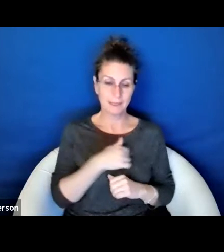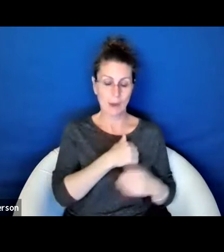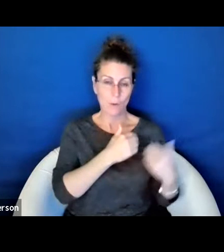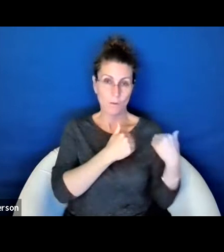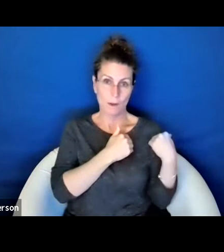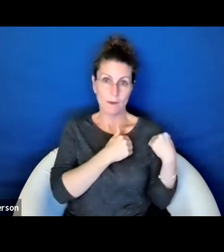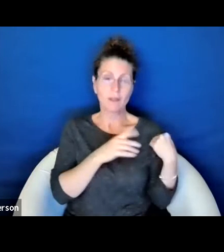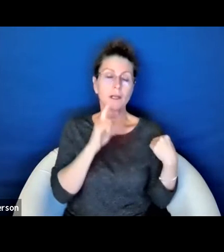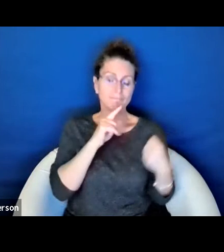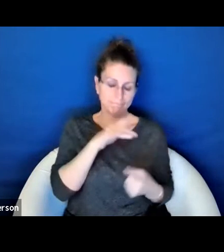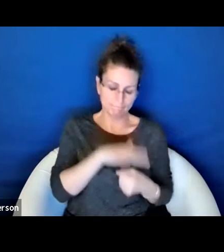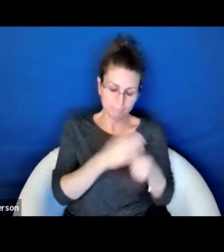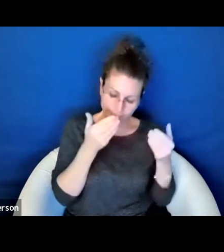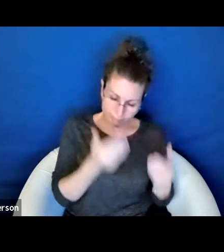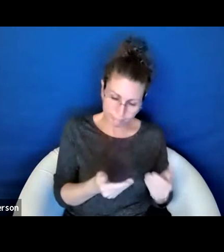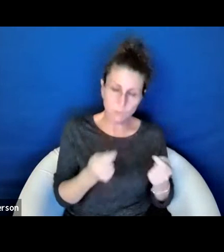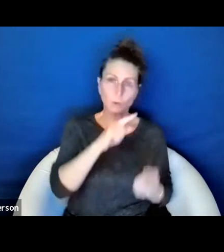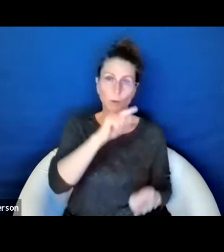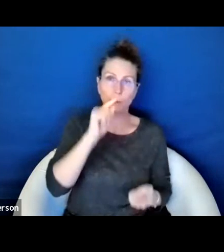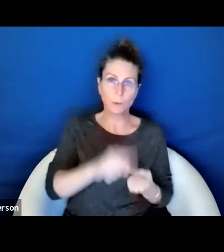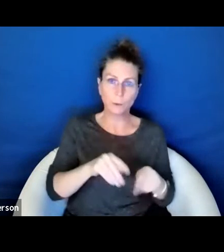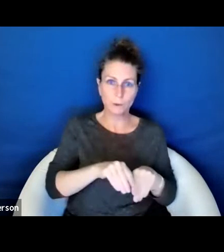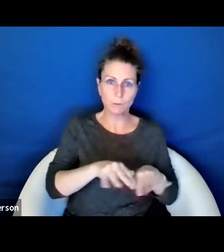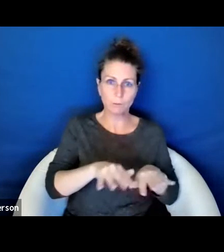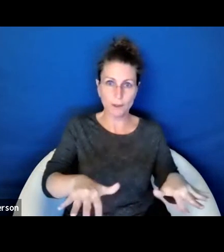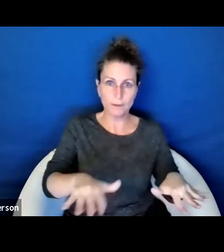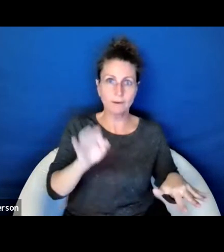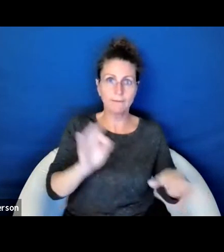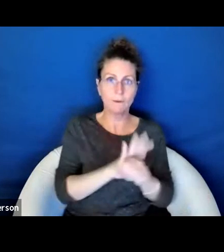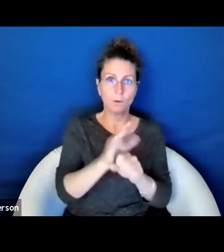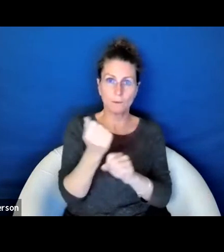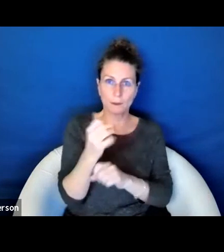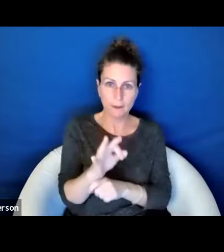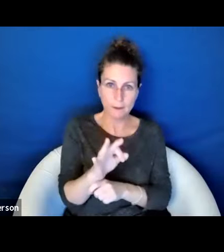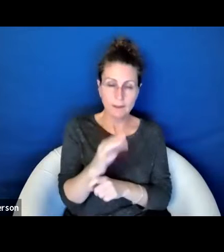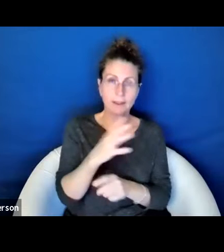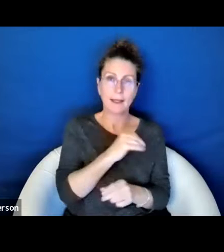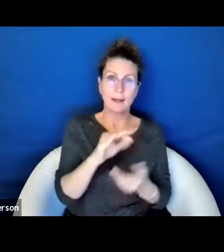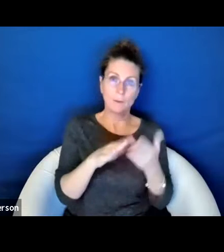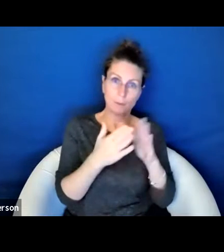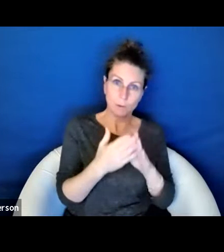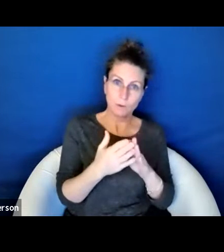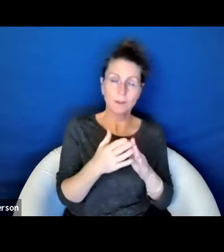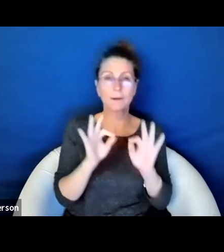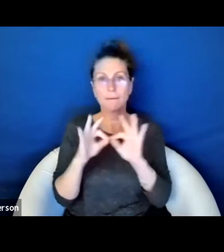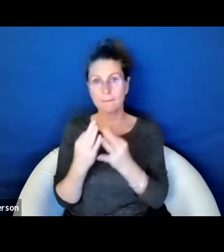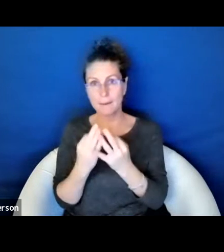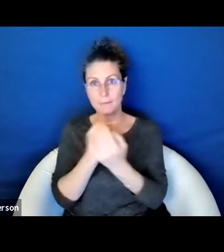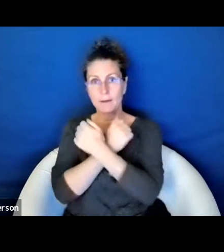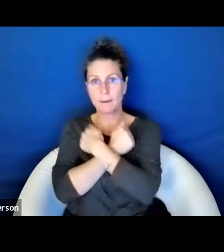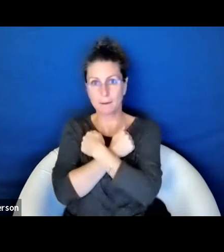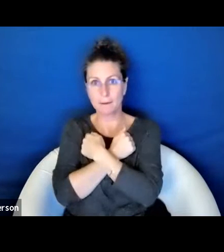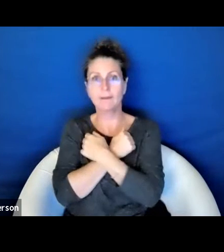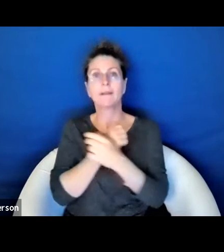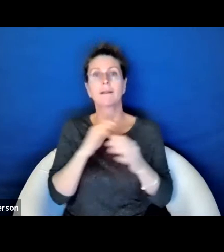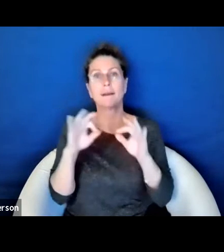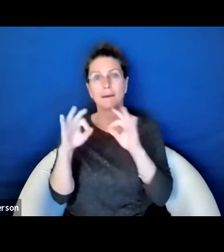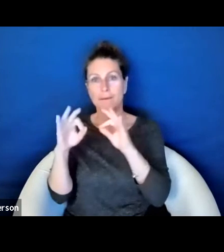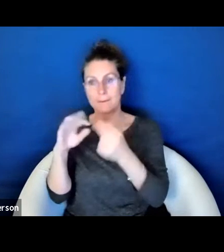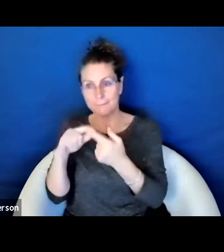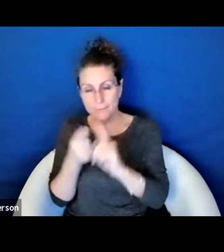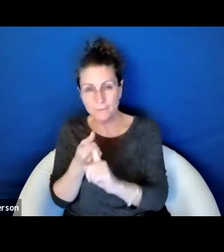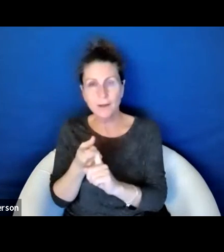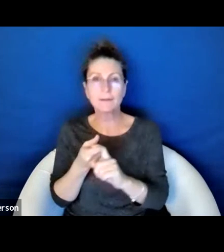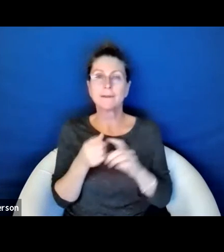spread of COVID-19 and to keep our community as well as our loved ones safe and healthy. Mental health is